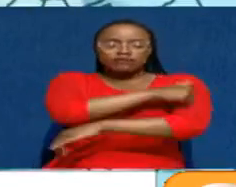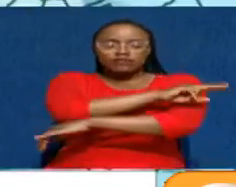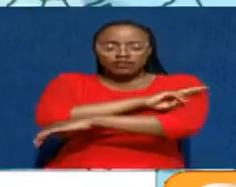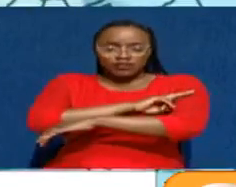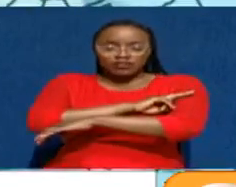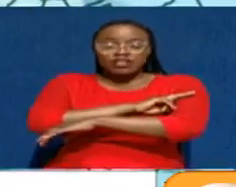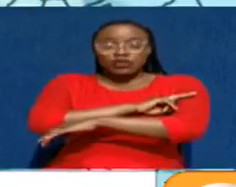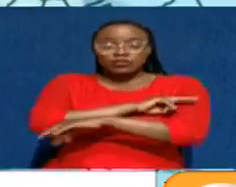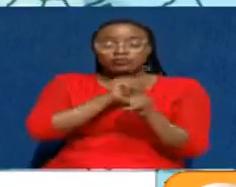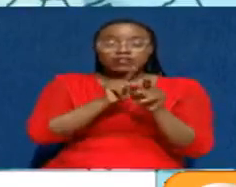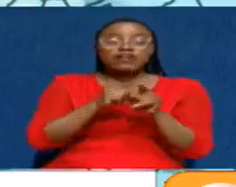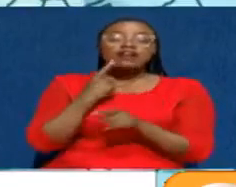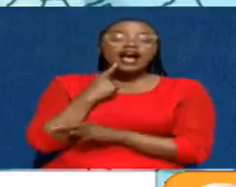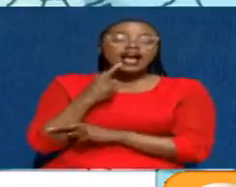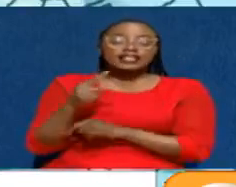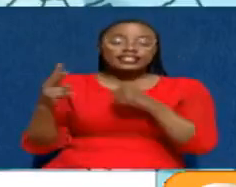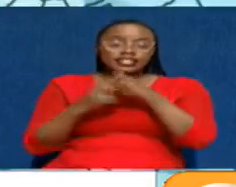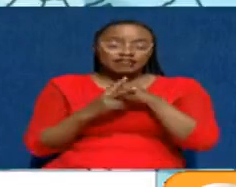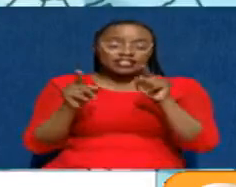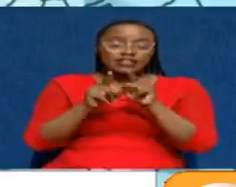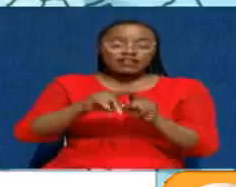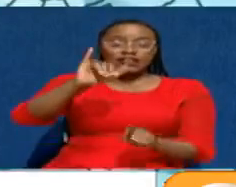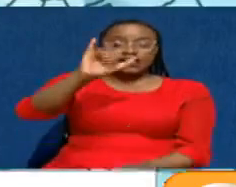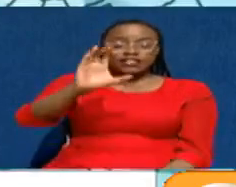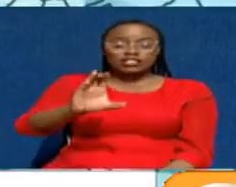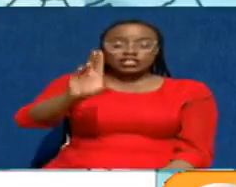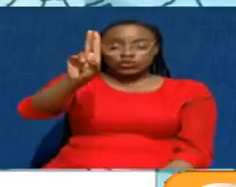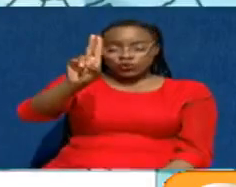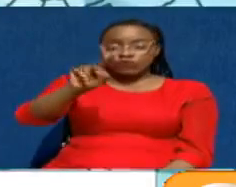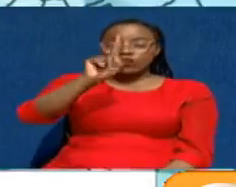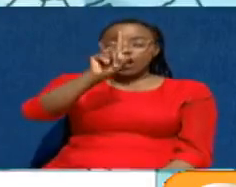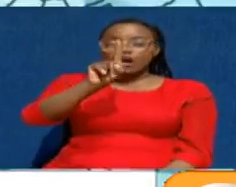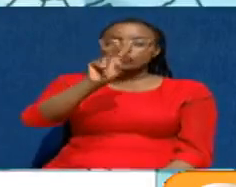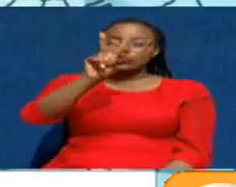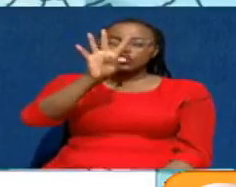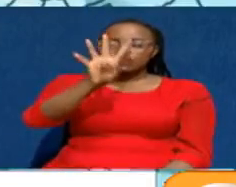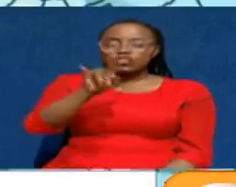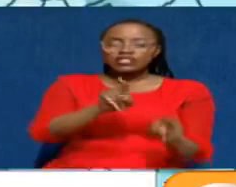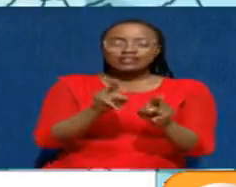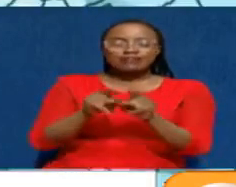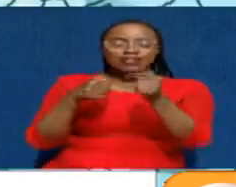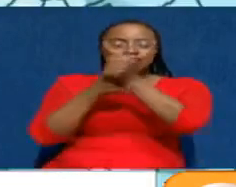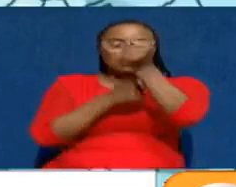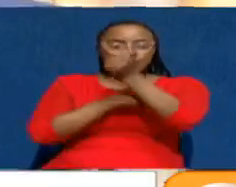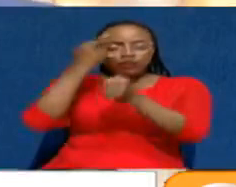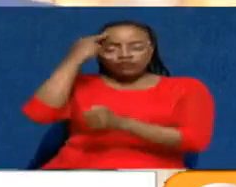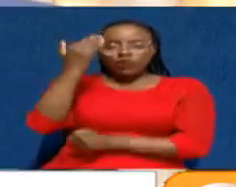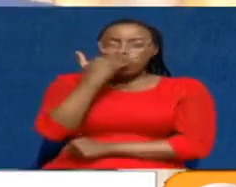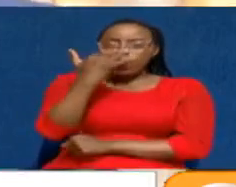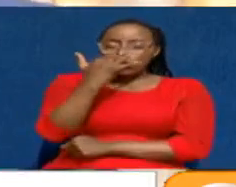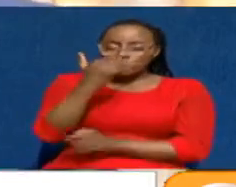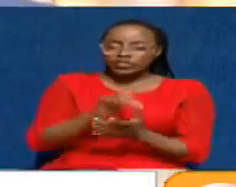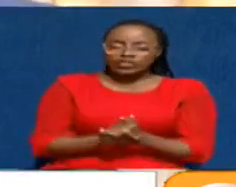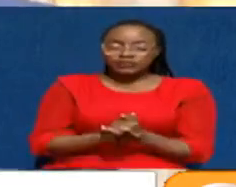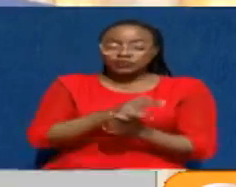health facilities, 107 are in ICU, while 124 are on supplementary oxygen. We are